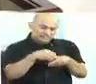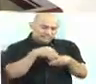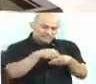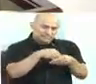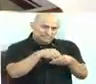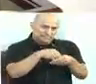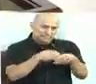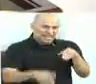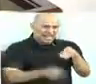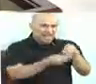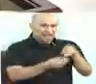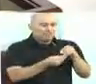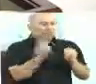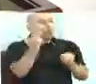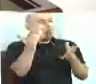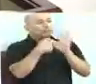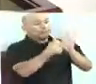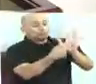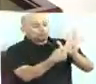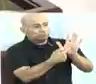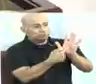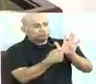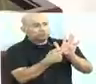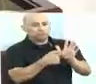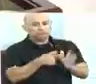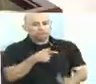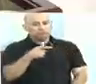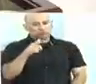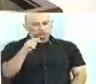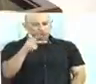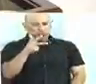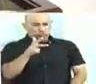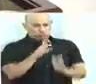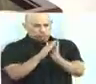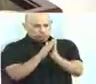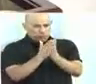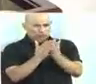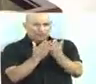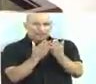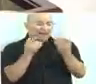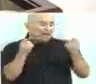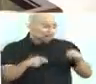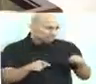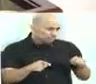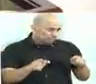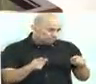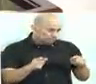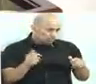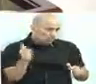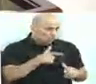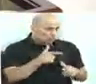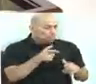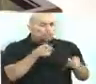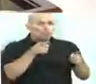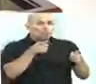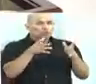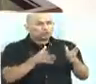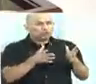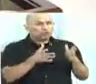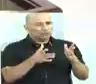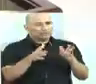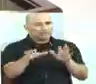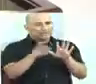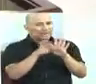just want to point out, which is a trifold, and it happens to be all of the moderator candidates